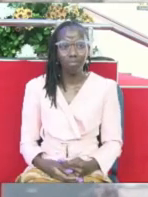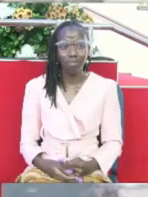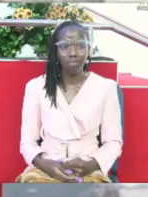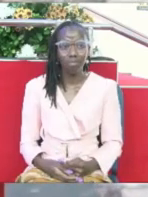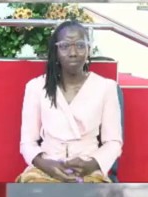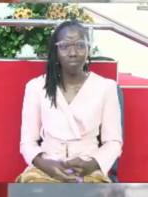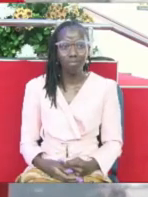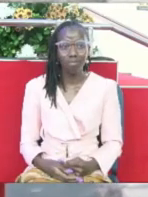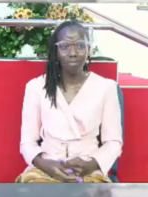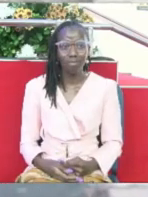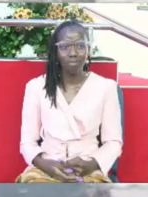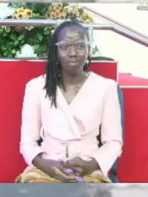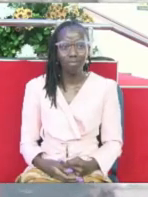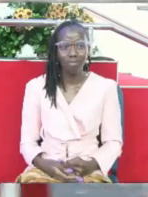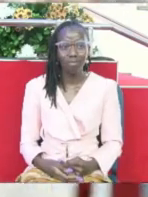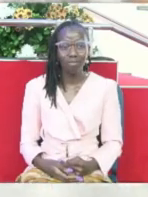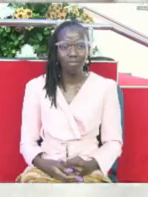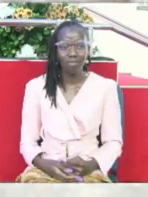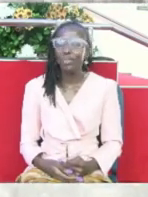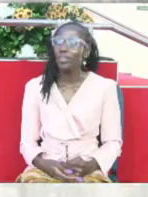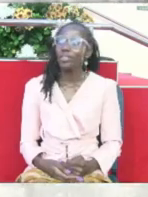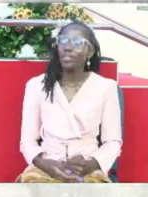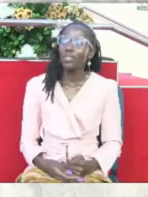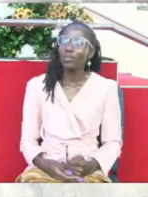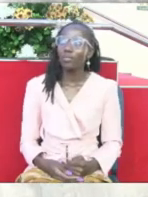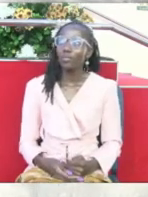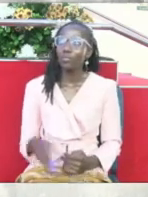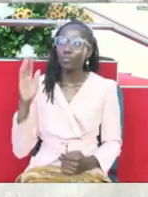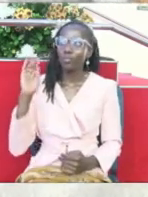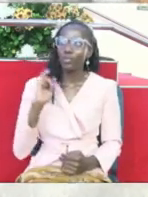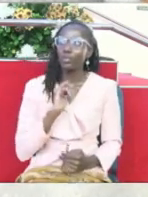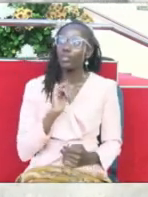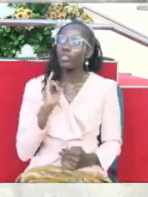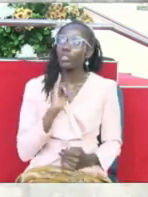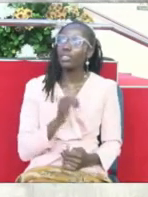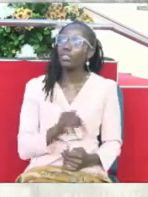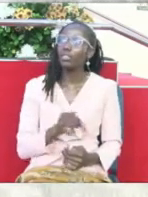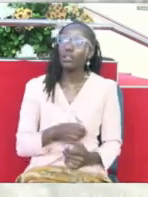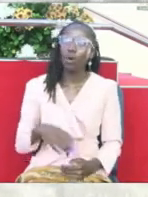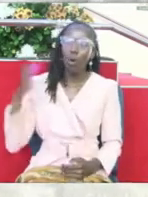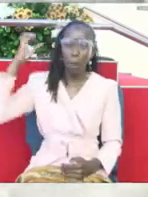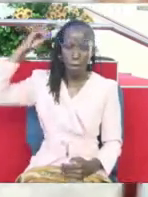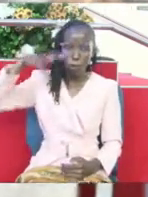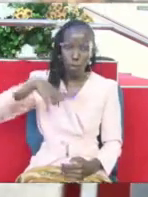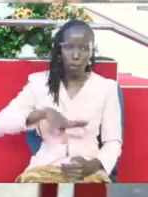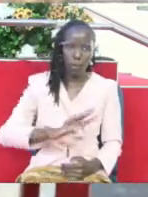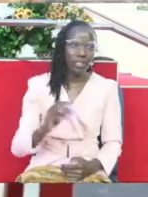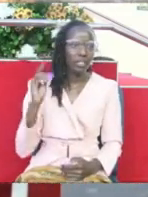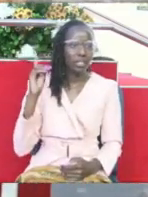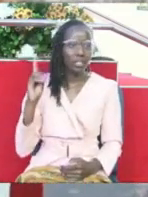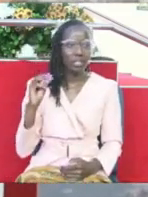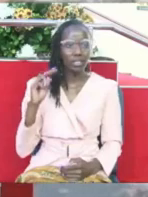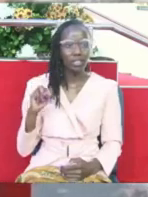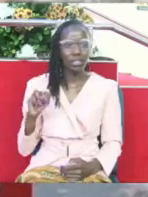is pouring inside of you the DNA of a warrior. Anamwaga maumbile yake ndani yako. And you are becoming enlarged by and by